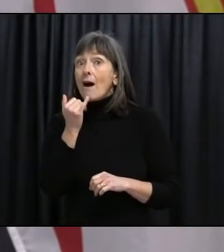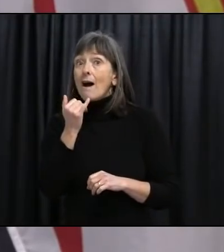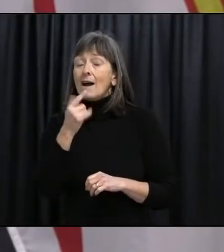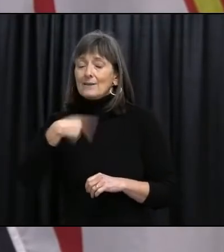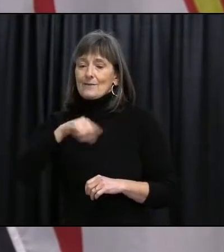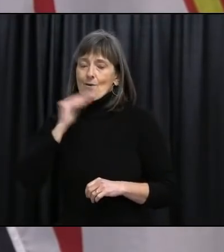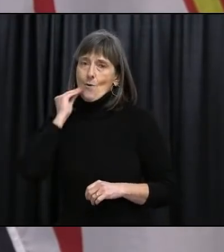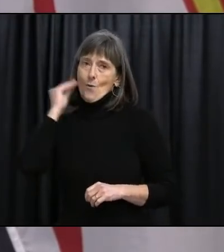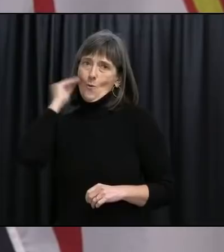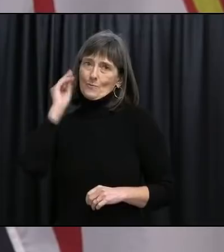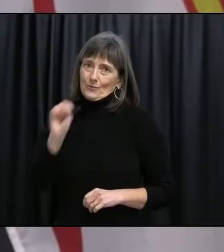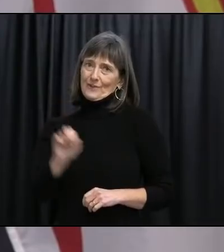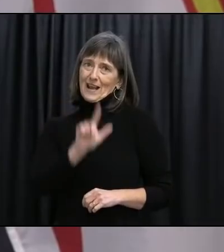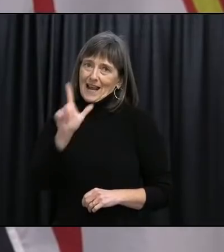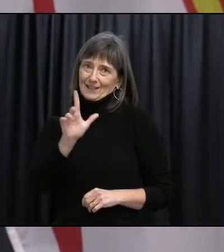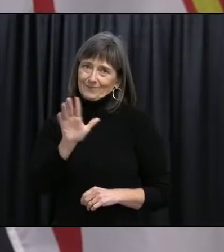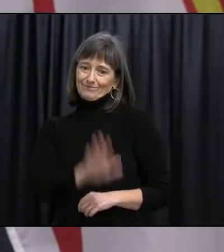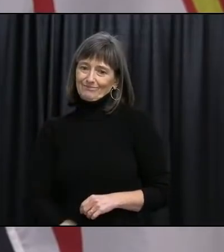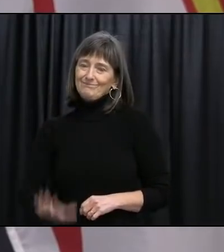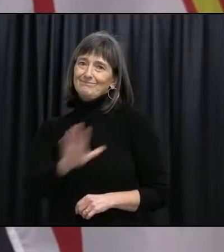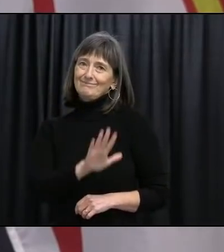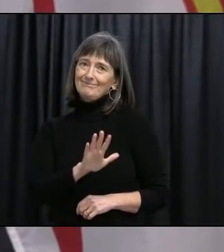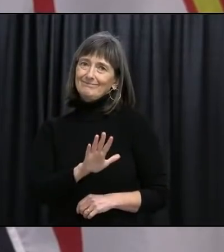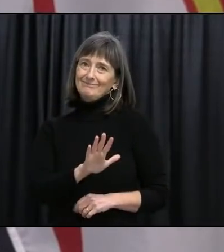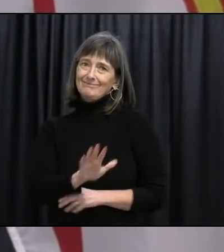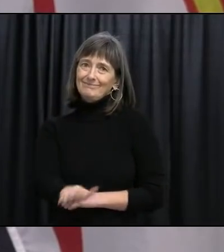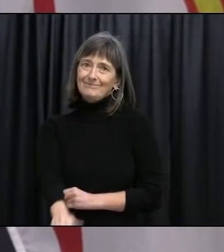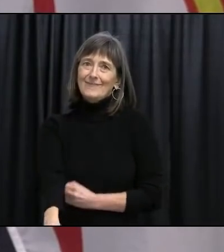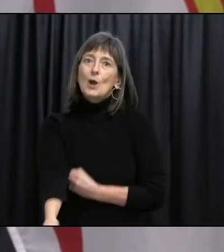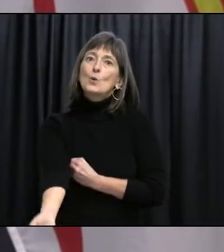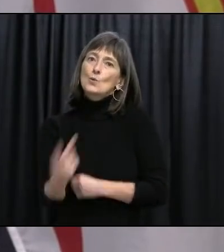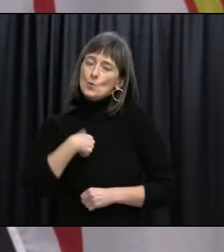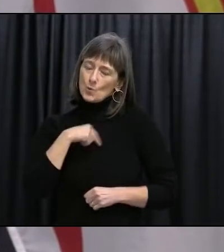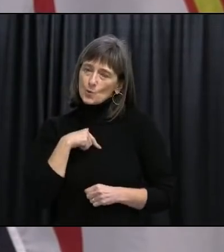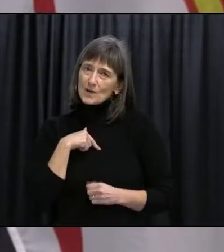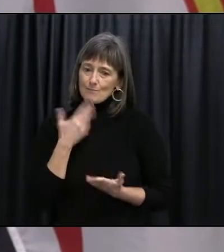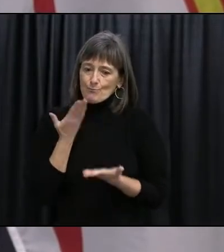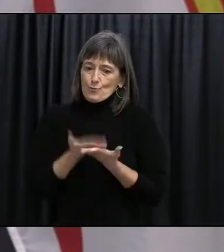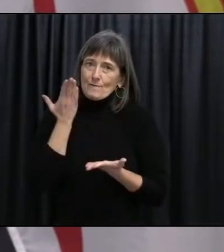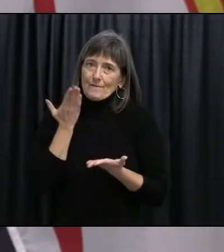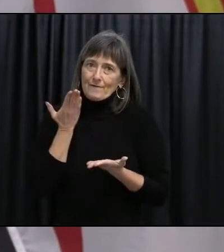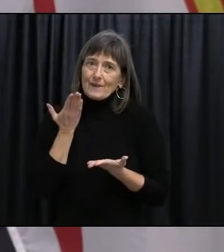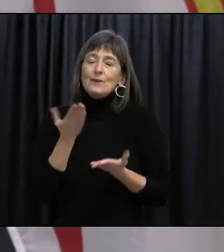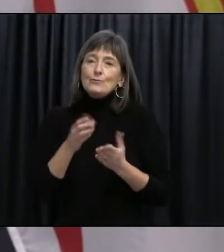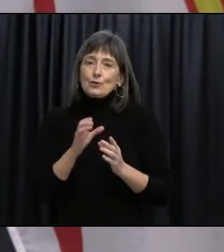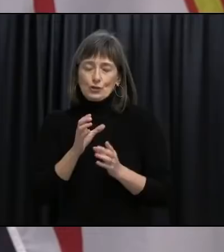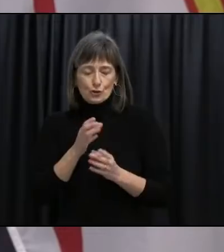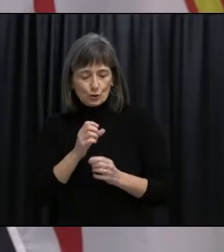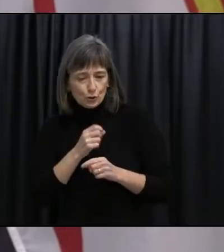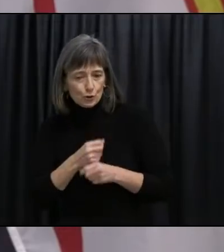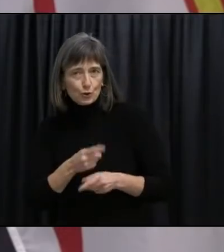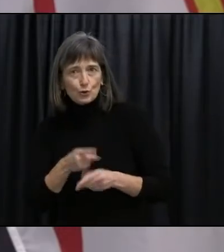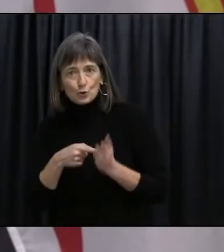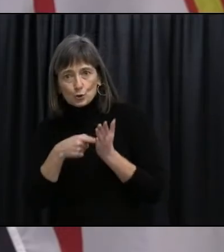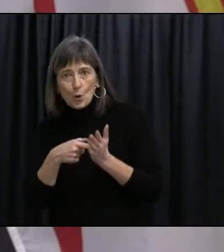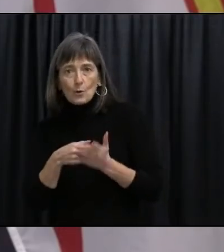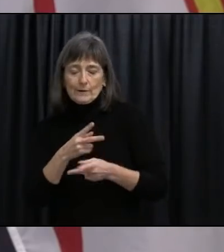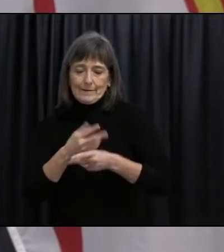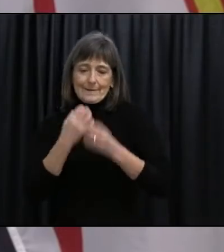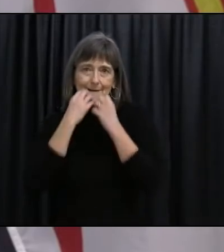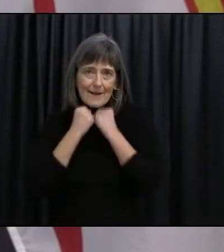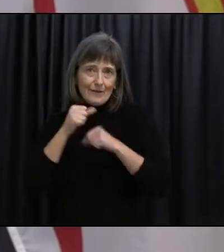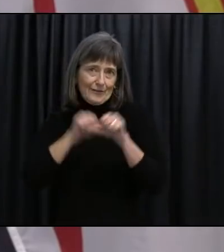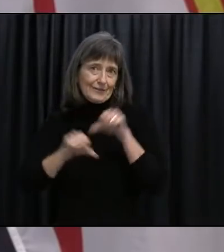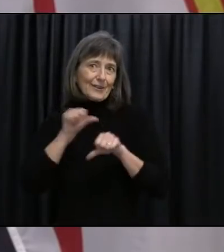we call home. We showed that we cared for one another and we put others ahead of ourselves. That this is a difficult thing to